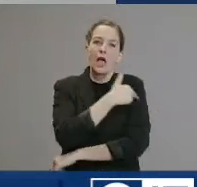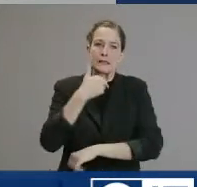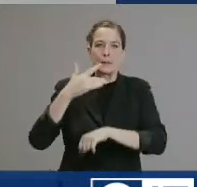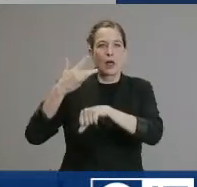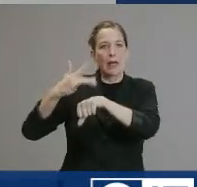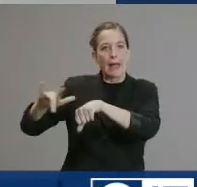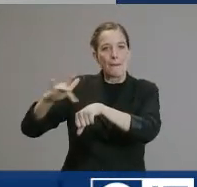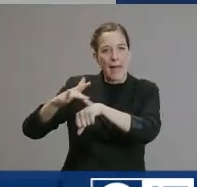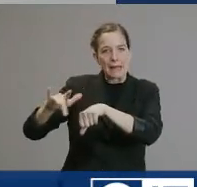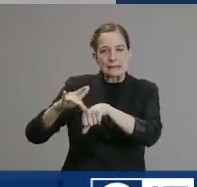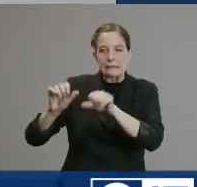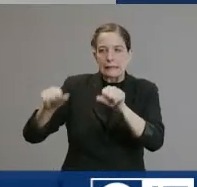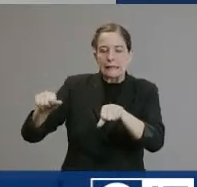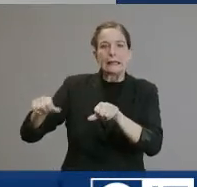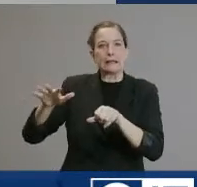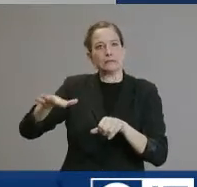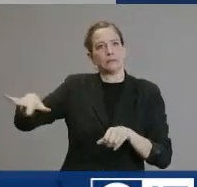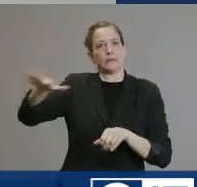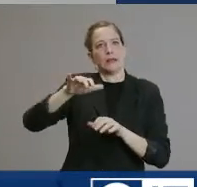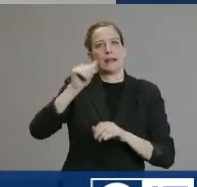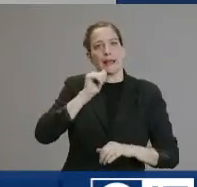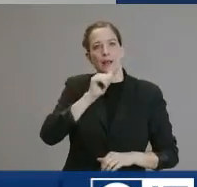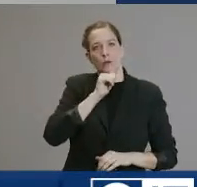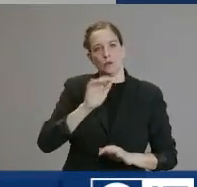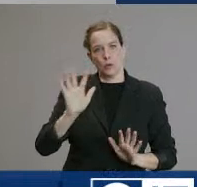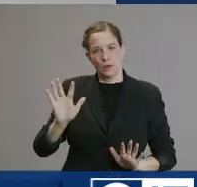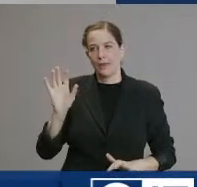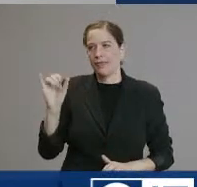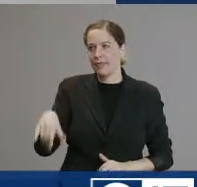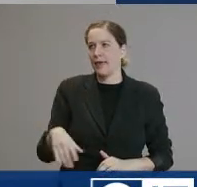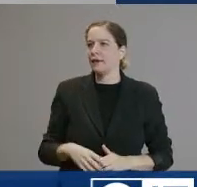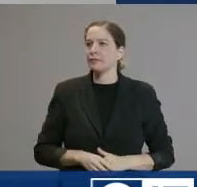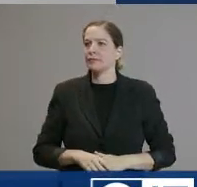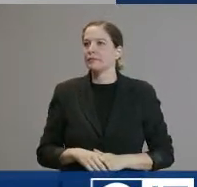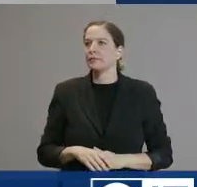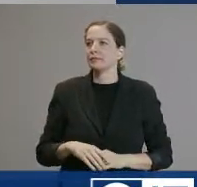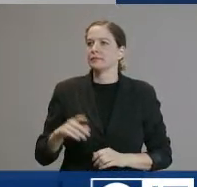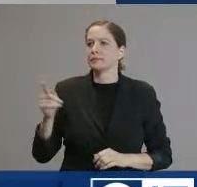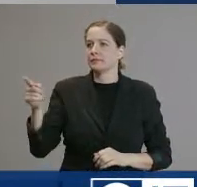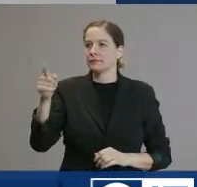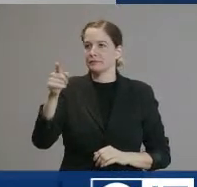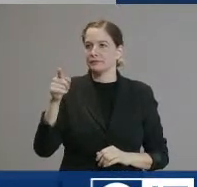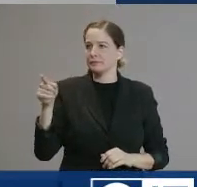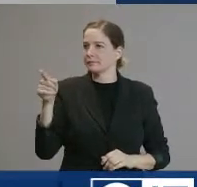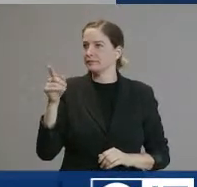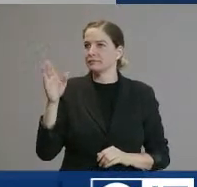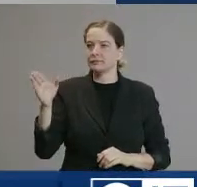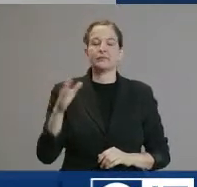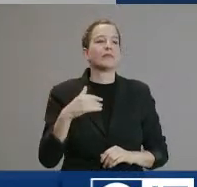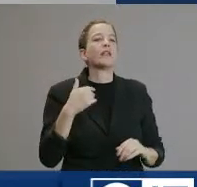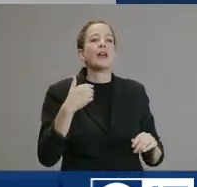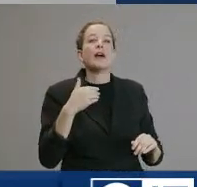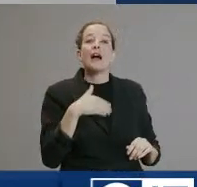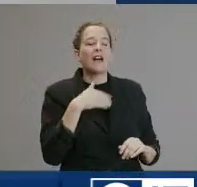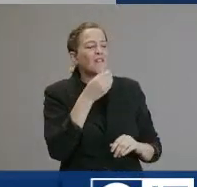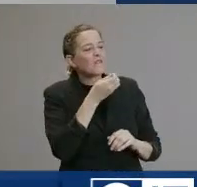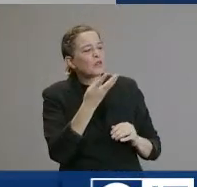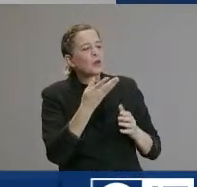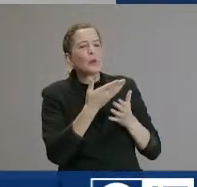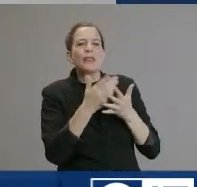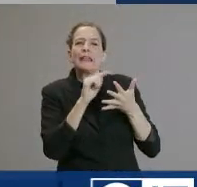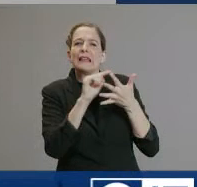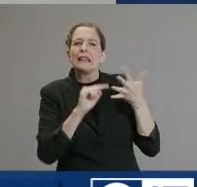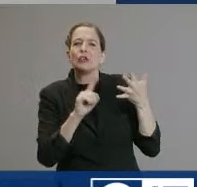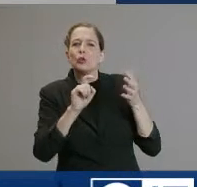guys all have questions, you know, and then So, I think a couple of things that you can probably clear up, Governor. On Friday, Banner said their ICU was